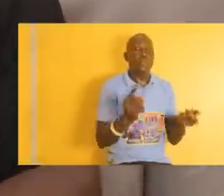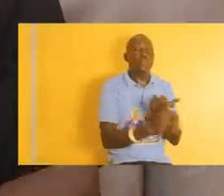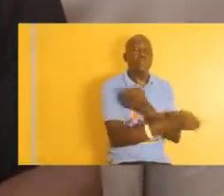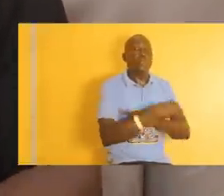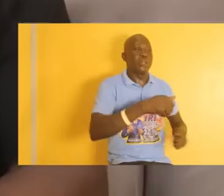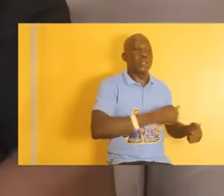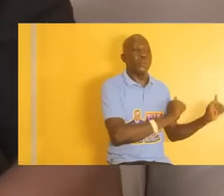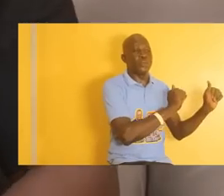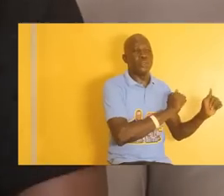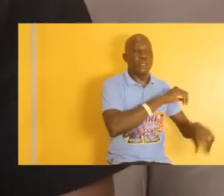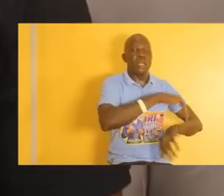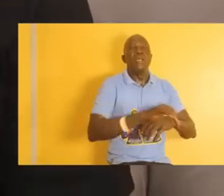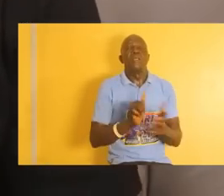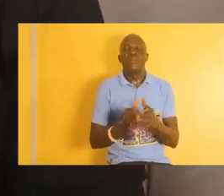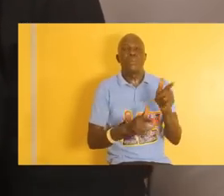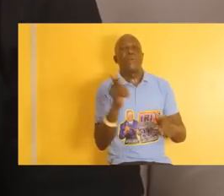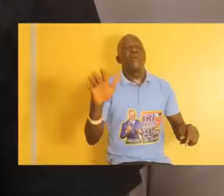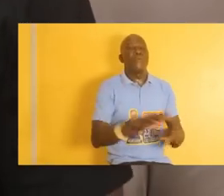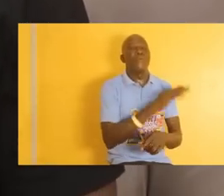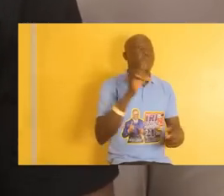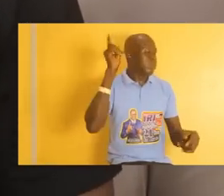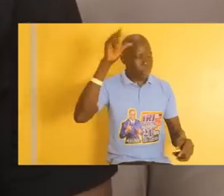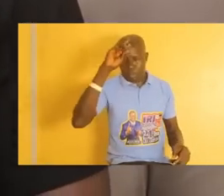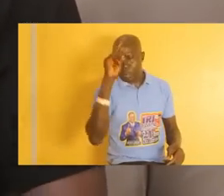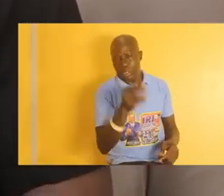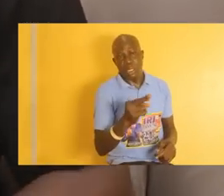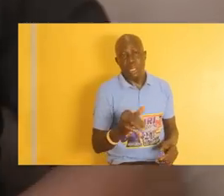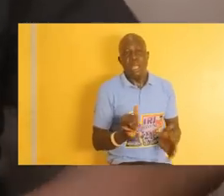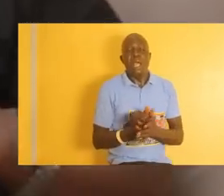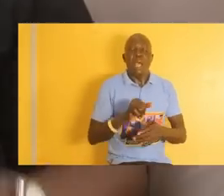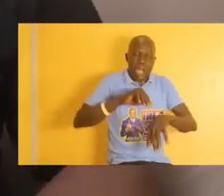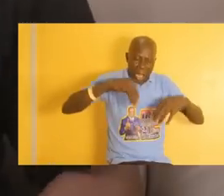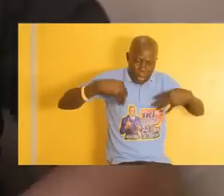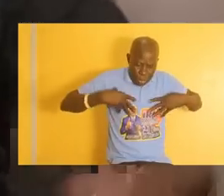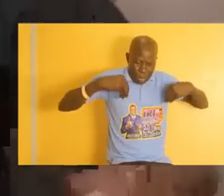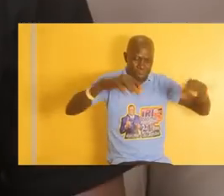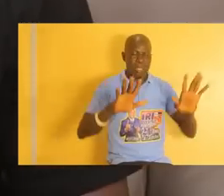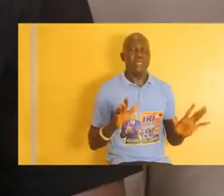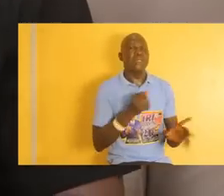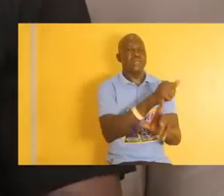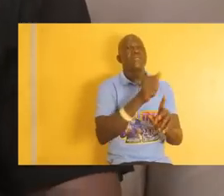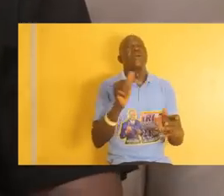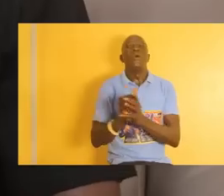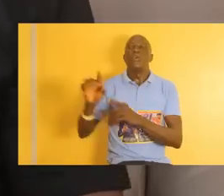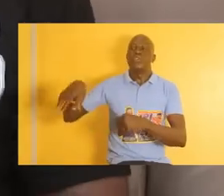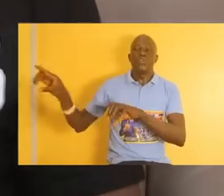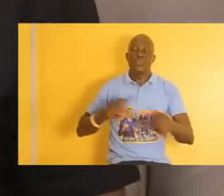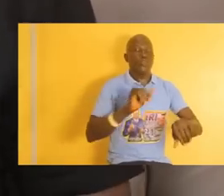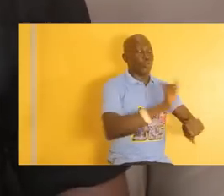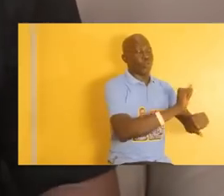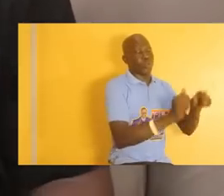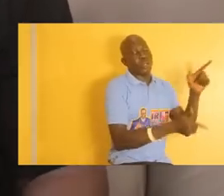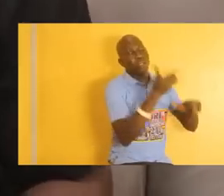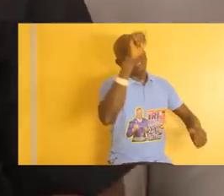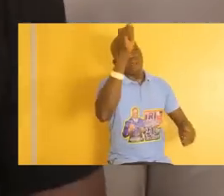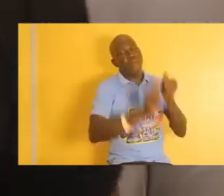Is apostolic now. This will be powerful. Listen to me, sir. I release myself to do that